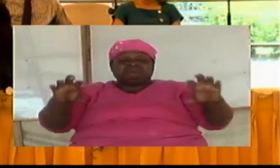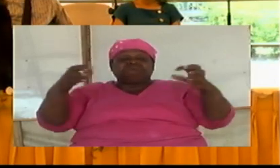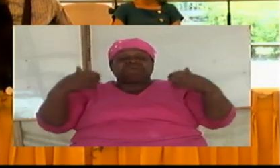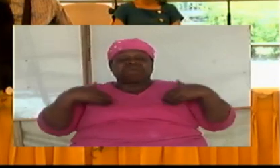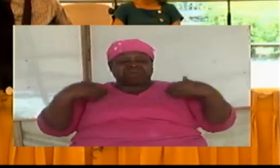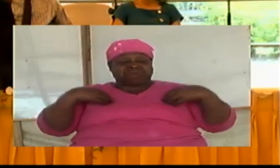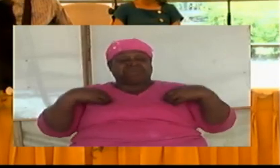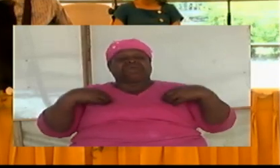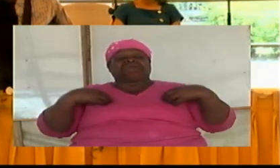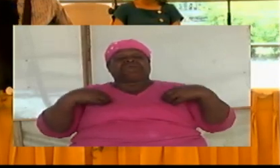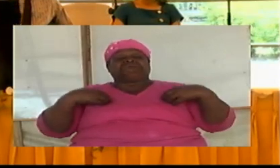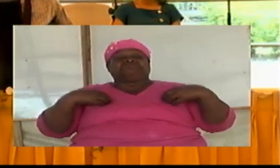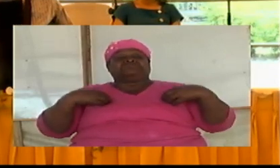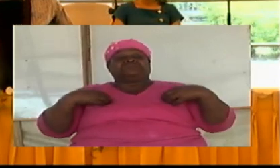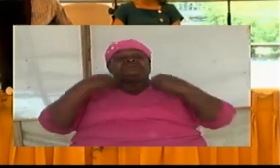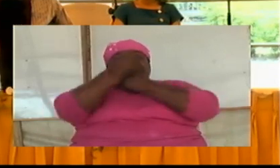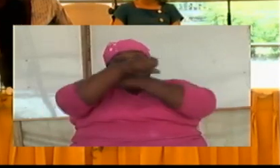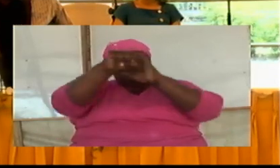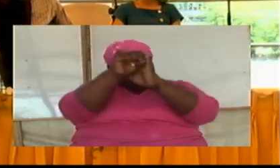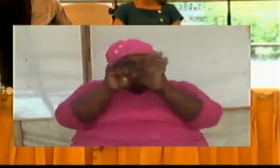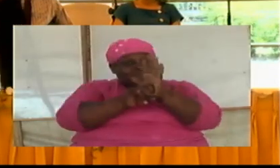the blood was shed for you.